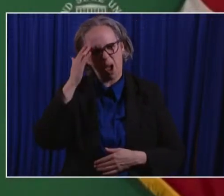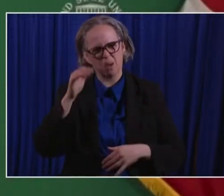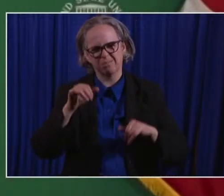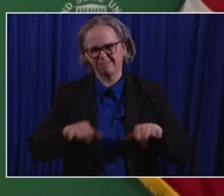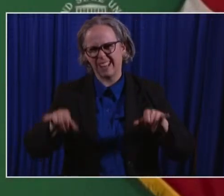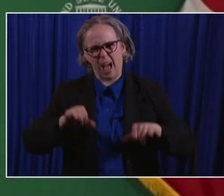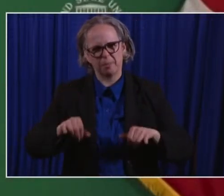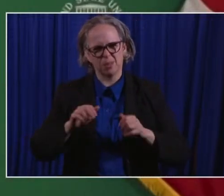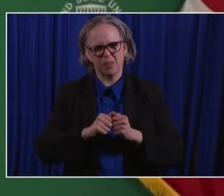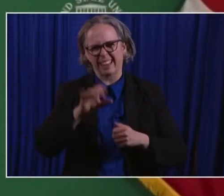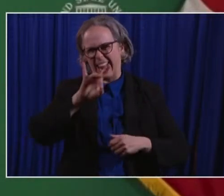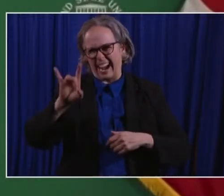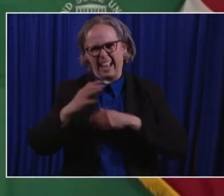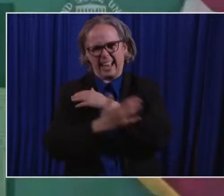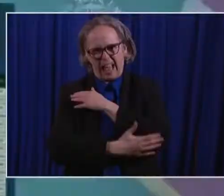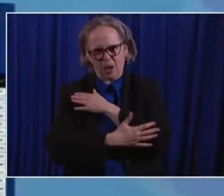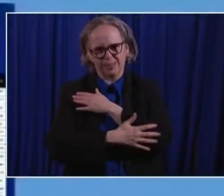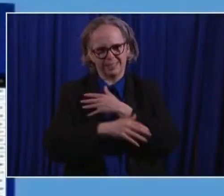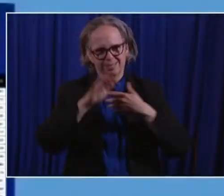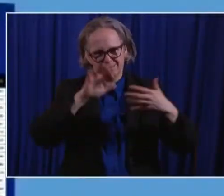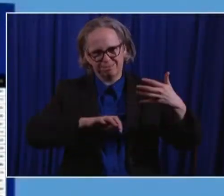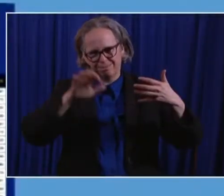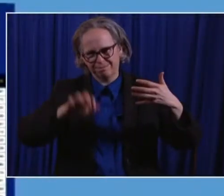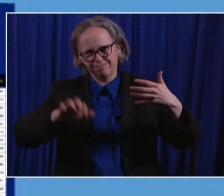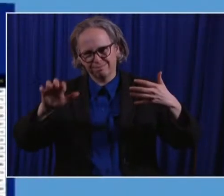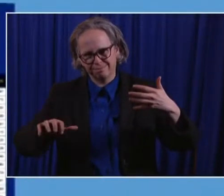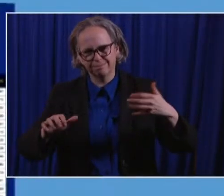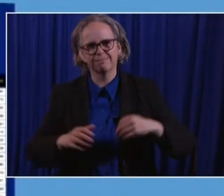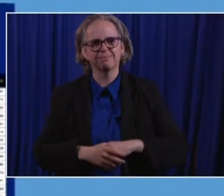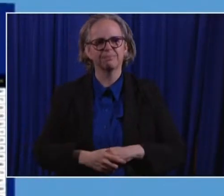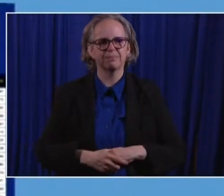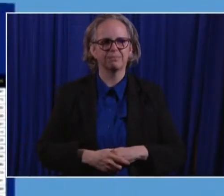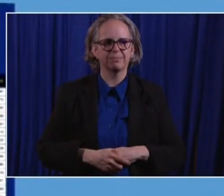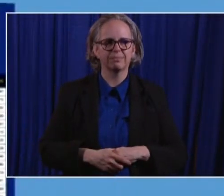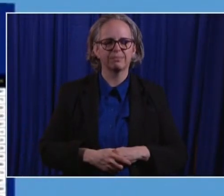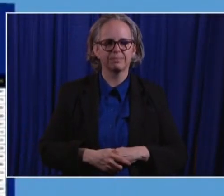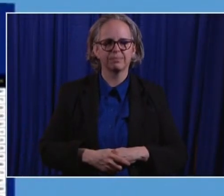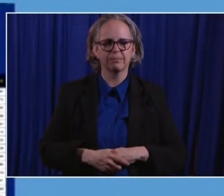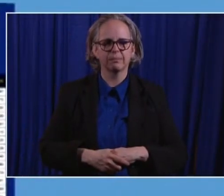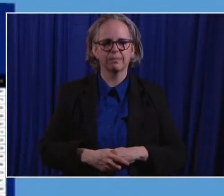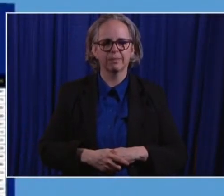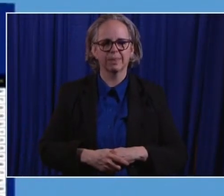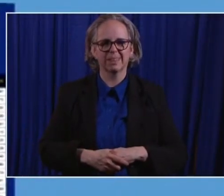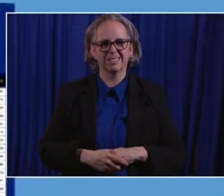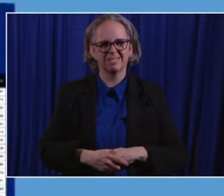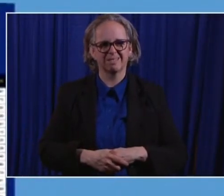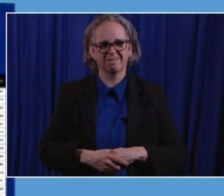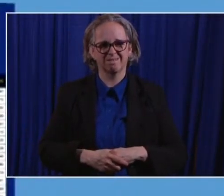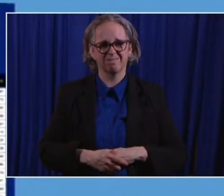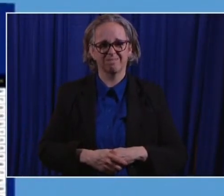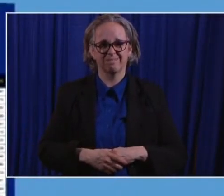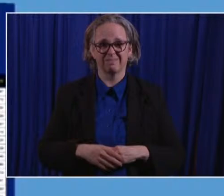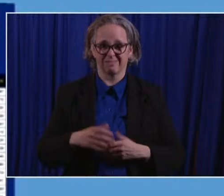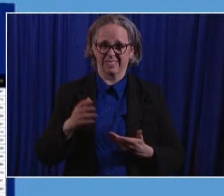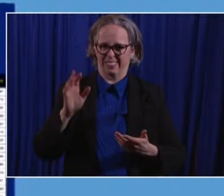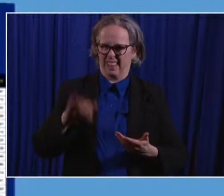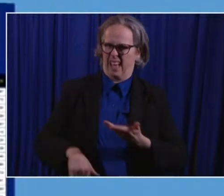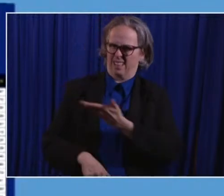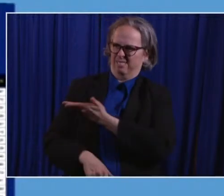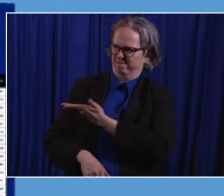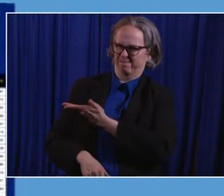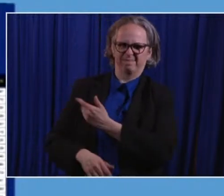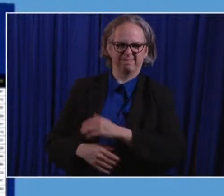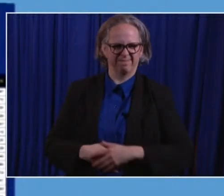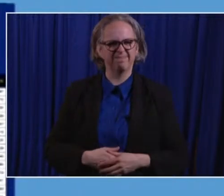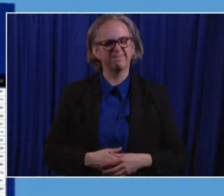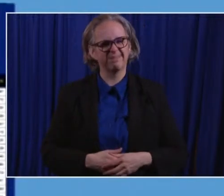see how widespread it is in your county, this is the indicator. All 88 counties listed in order. Let's go to the